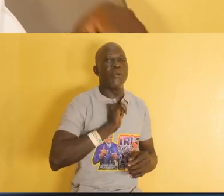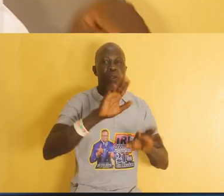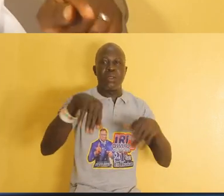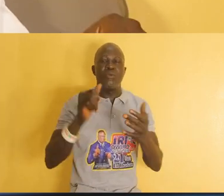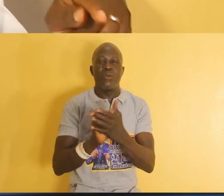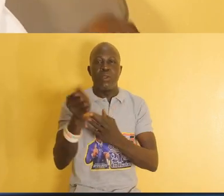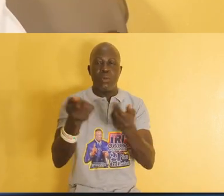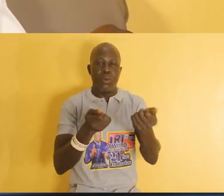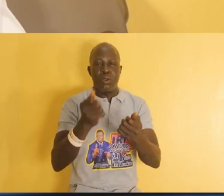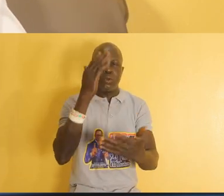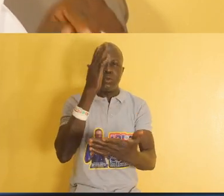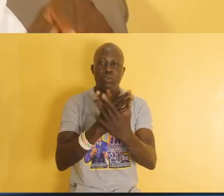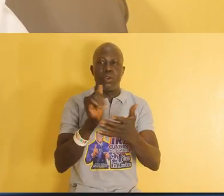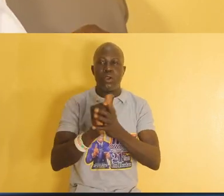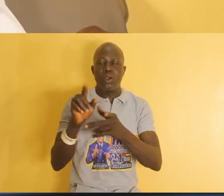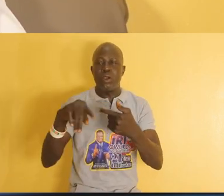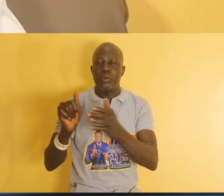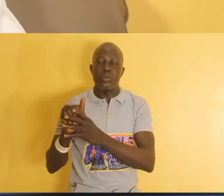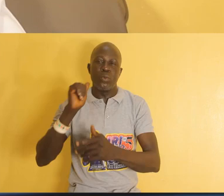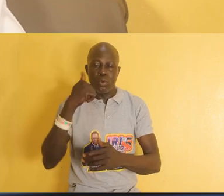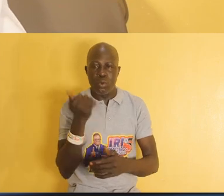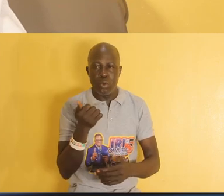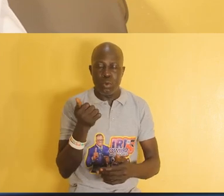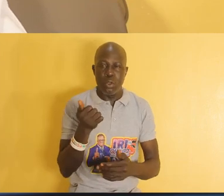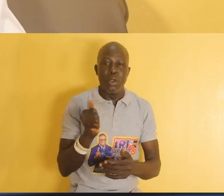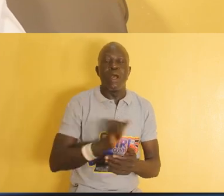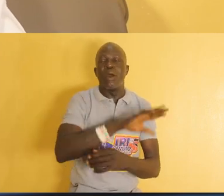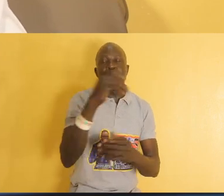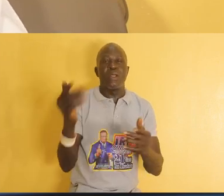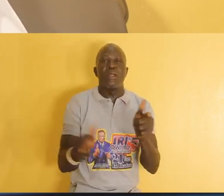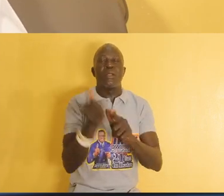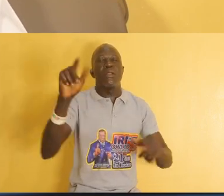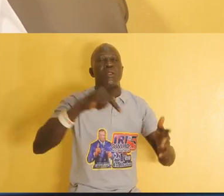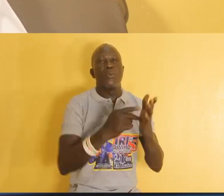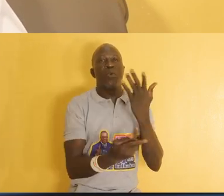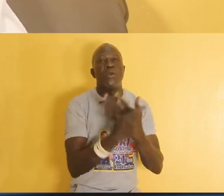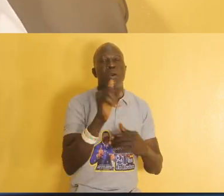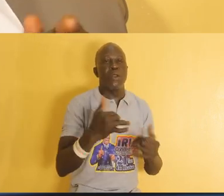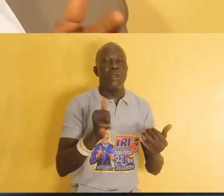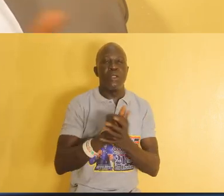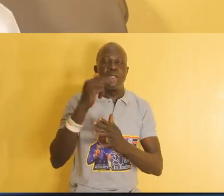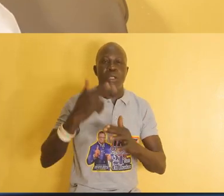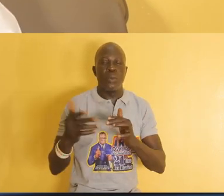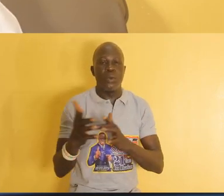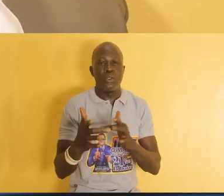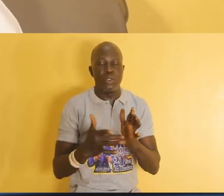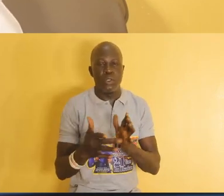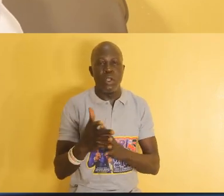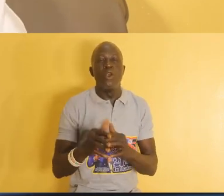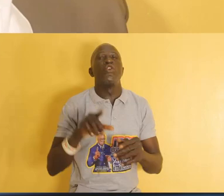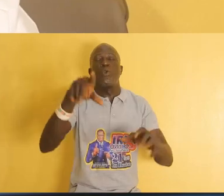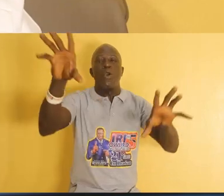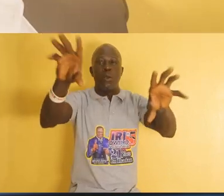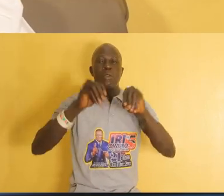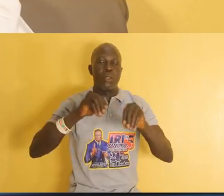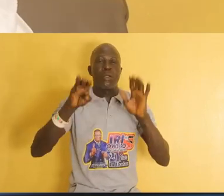you the bus stop pada wo bus wa that will miss our bus tomorrow we pade la to lo lowo lowo lohun ko Jesu wa ri